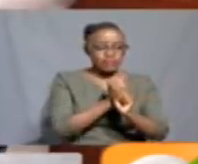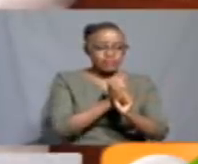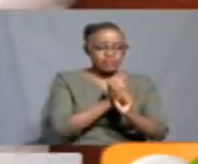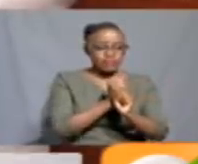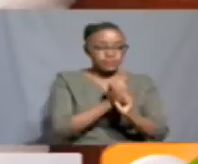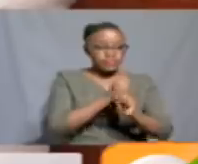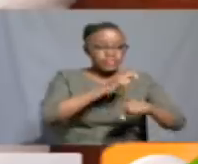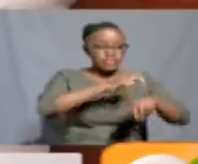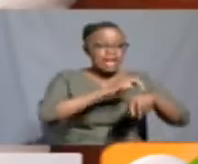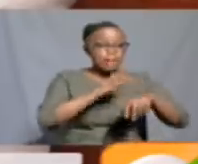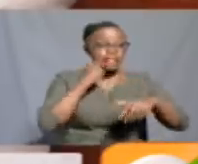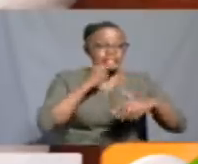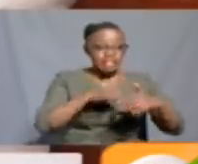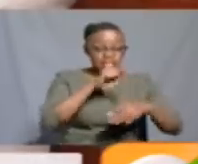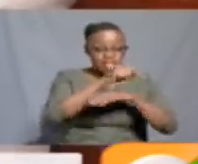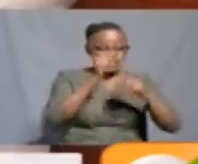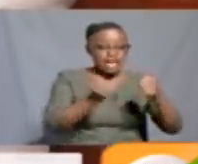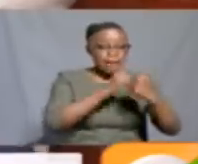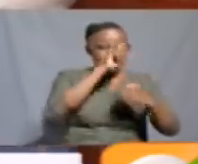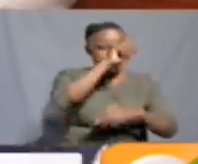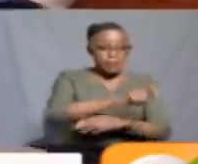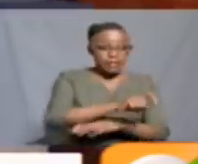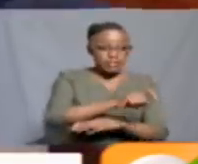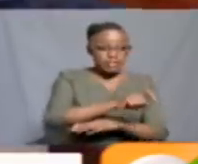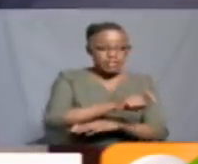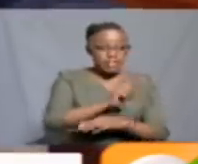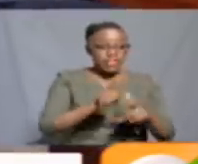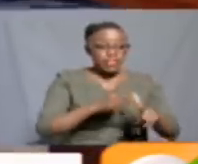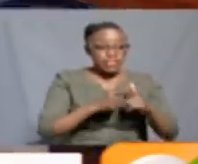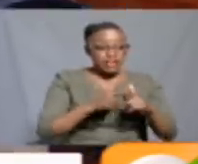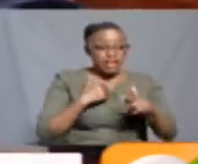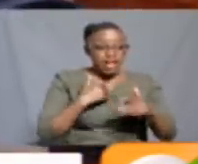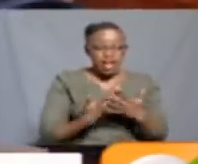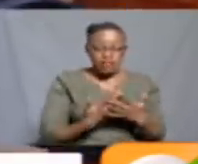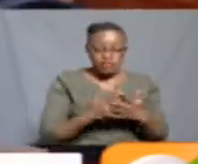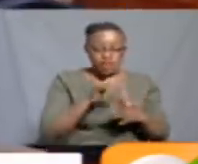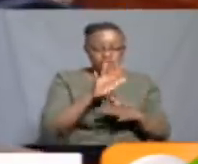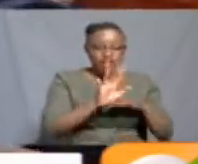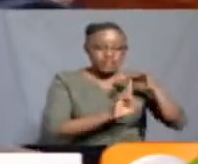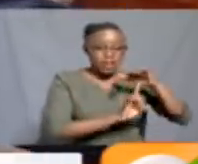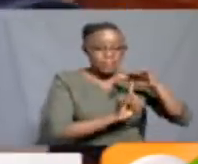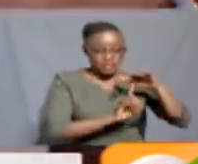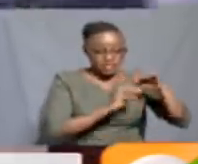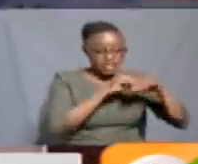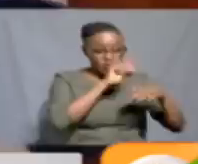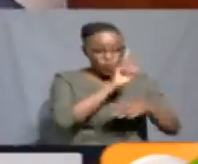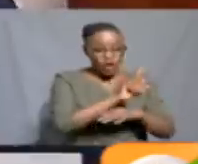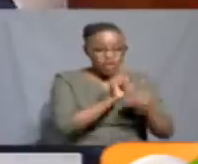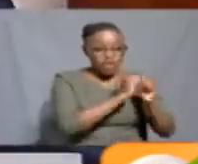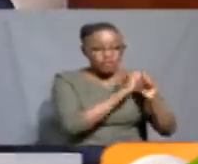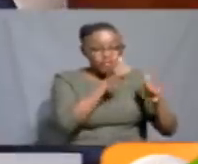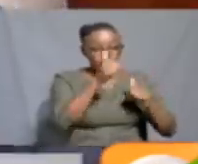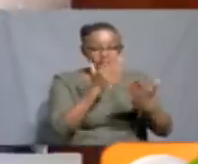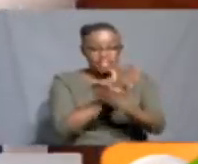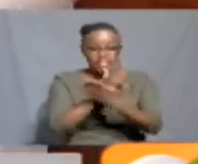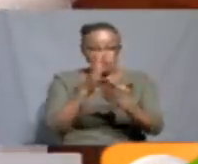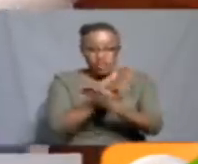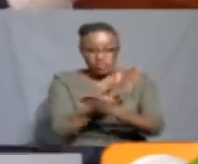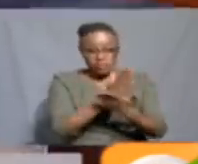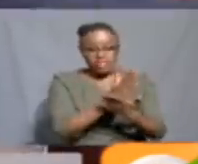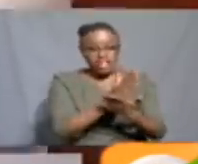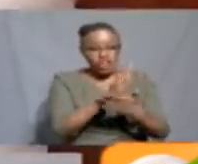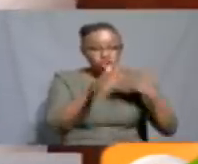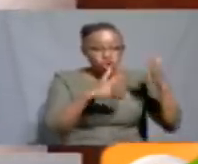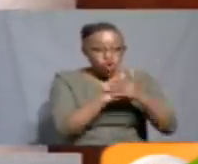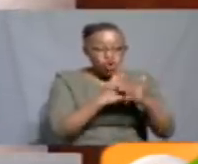When I say this has to happen, that means there are 5 ministries involved. 15 other departments involved,